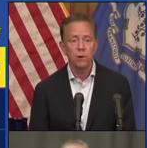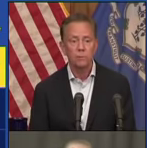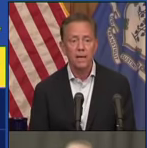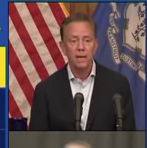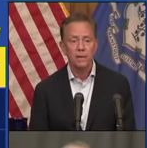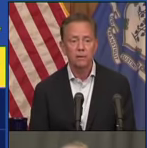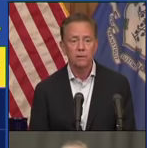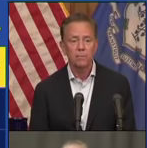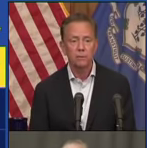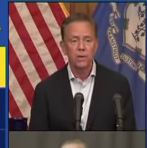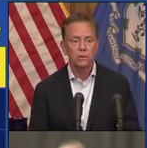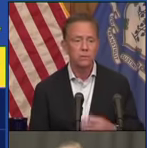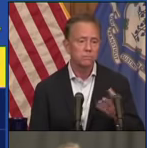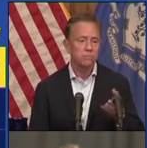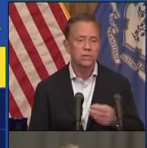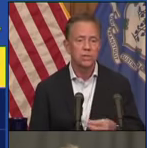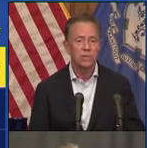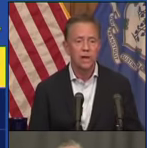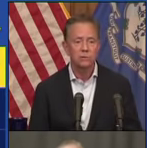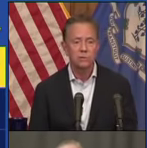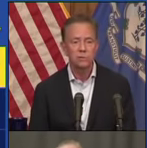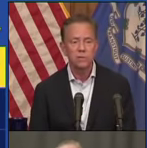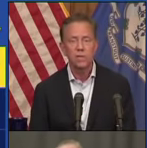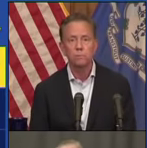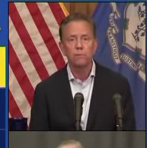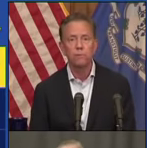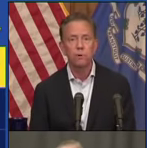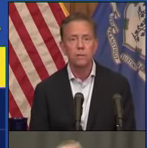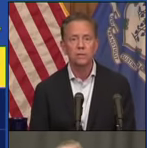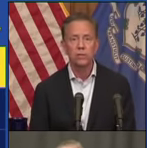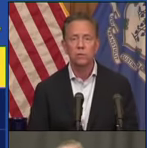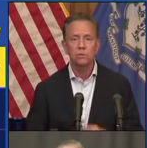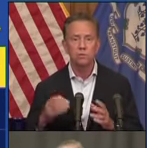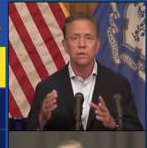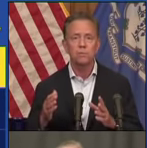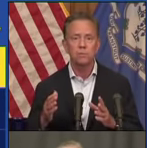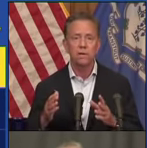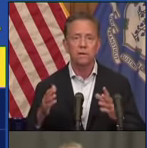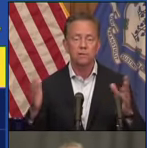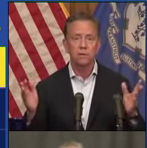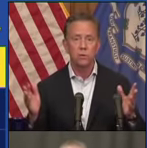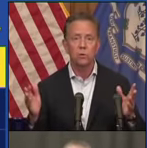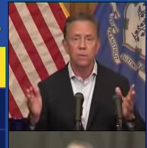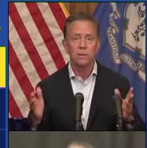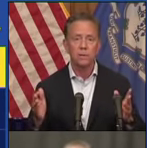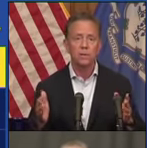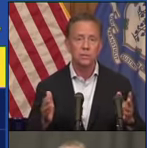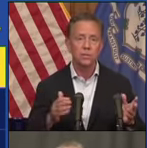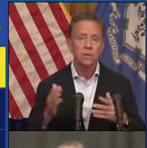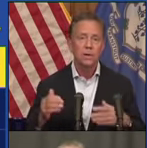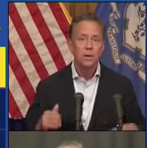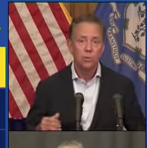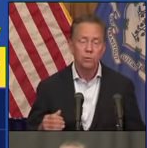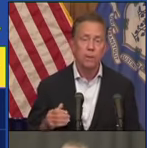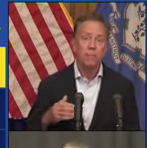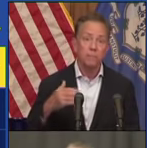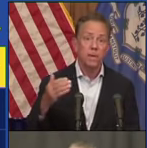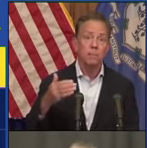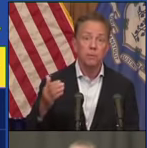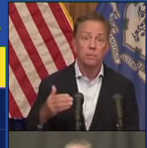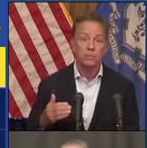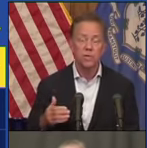same right path. 360,000 tests performed. That's close to 10% of our total population. Worth